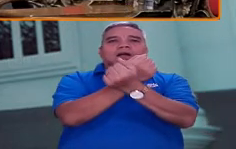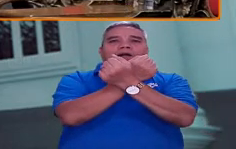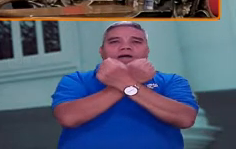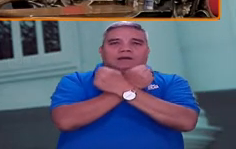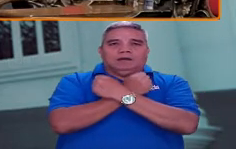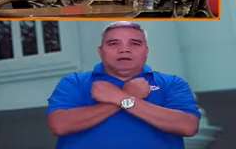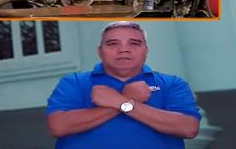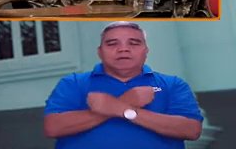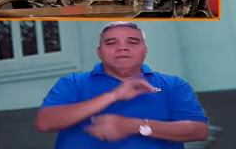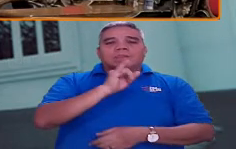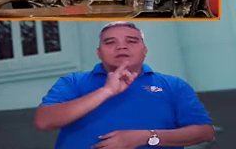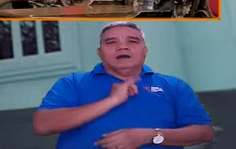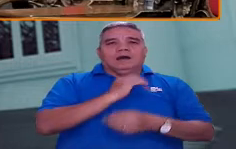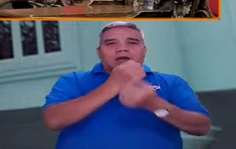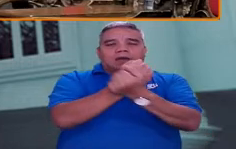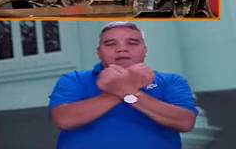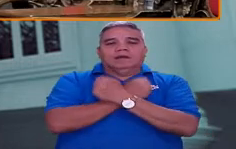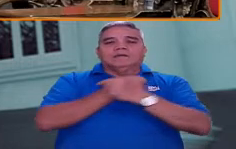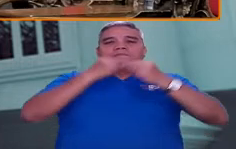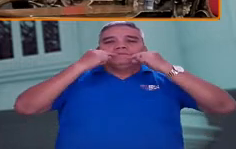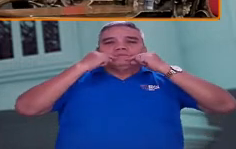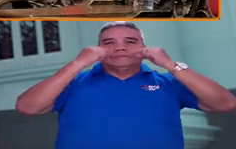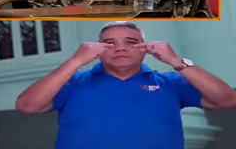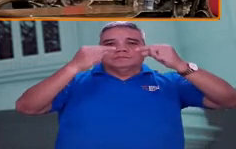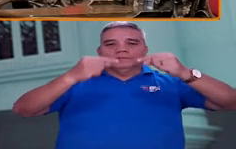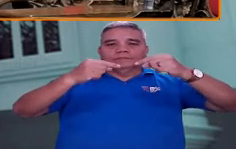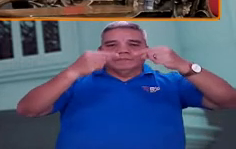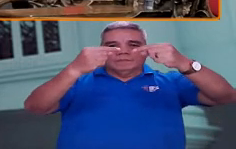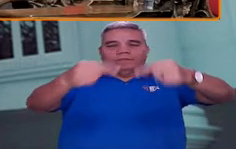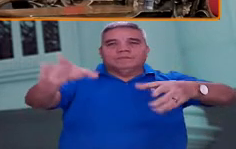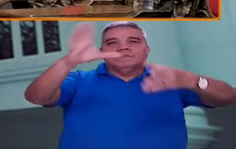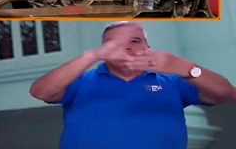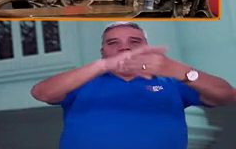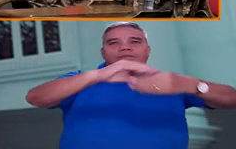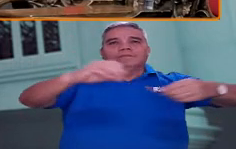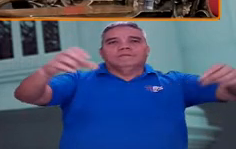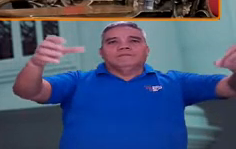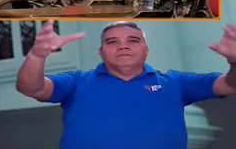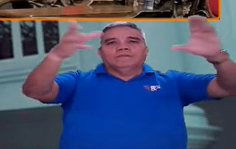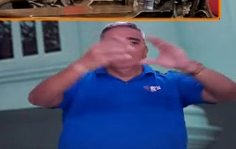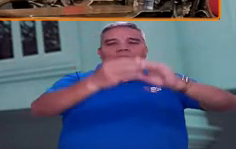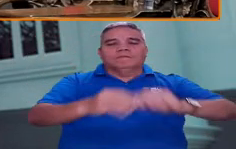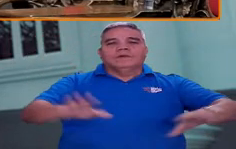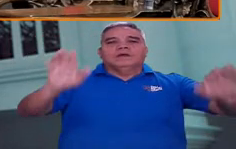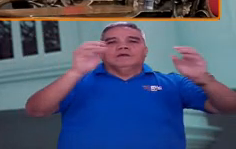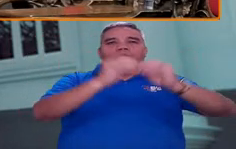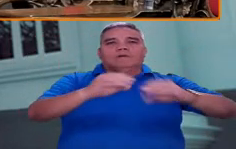His love. I love to tell the story.